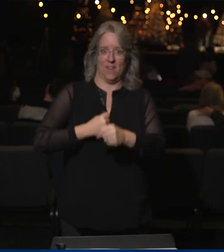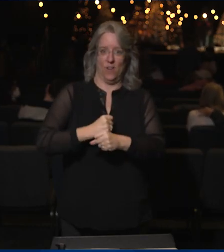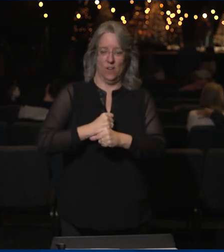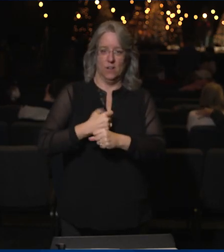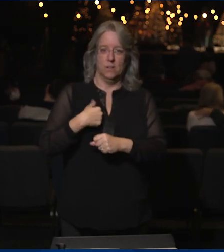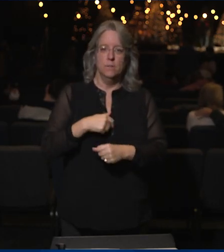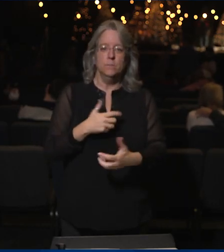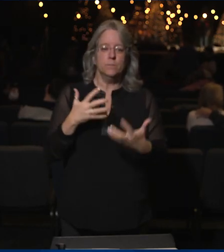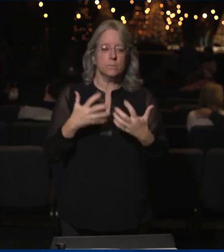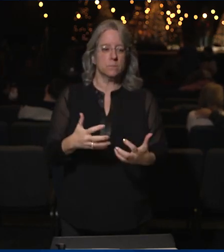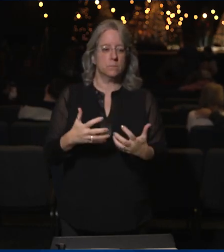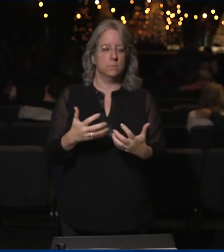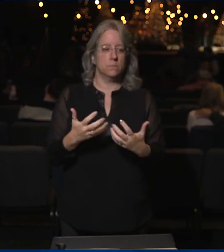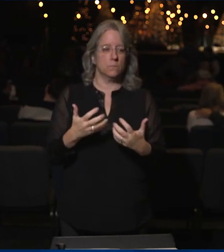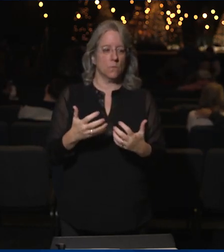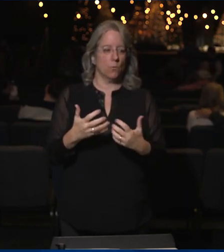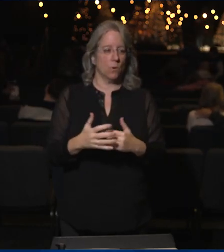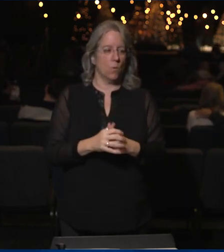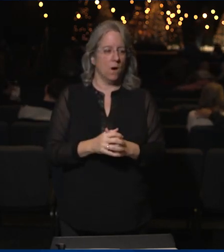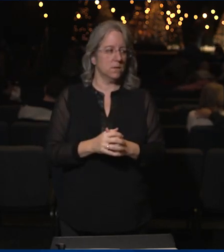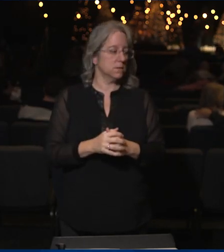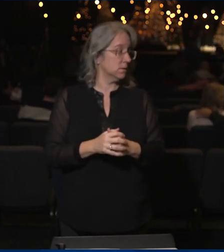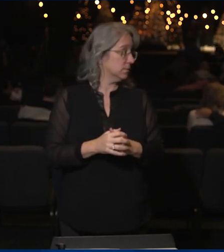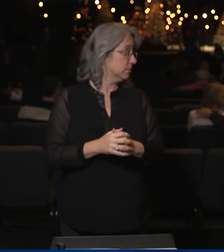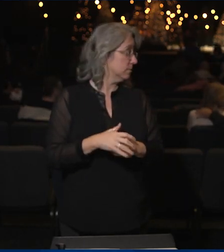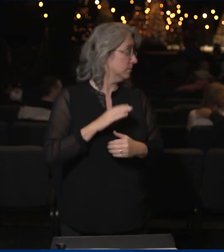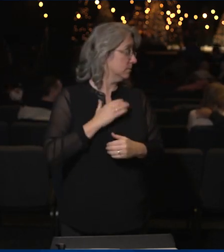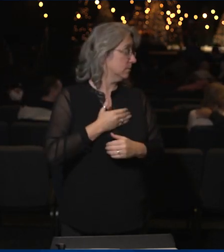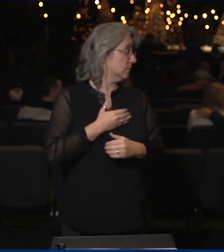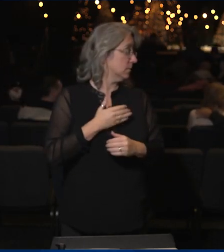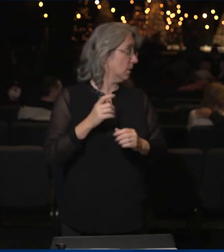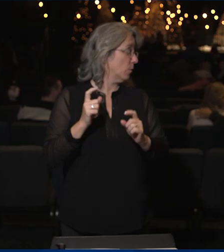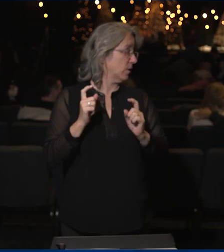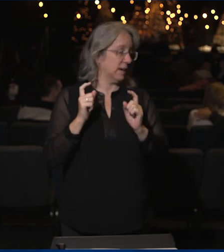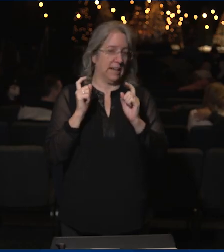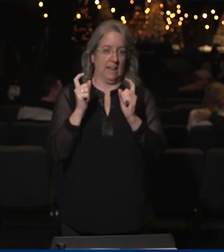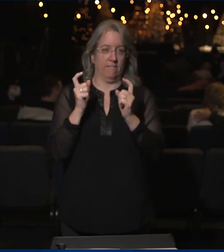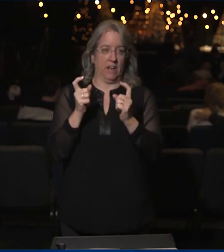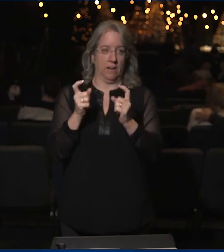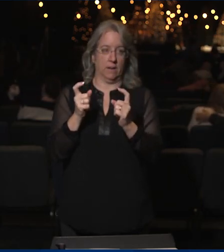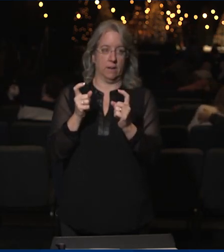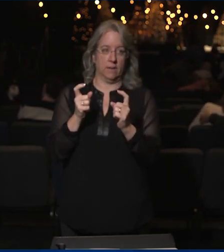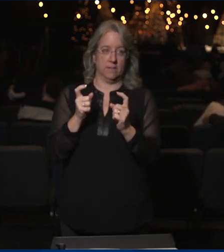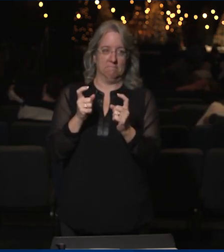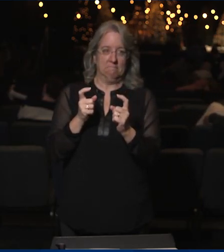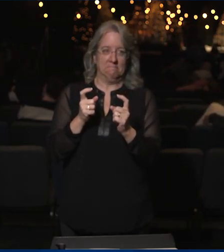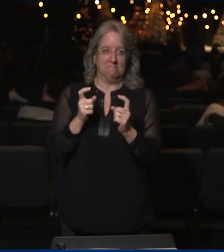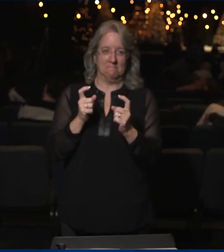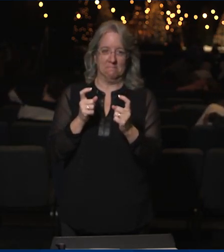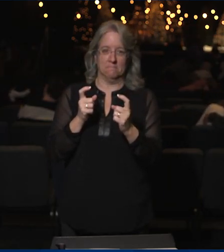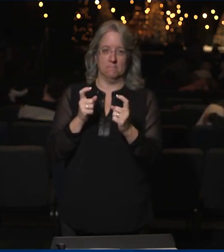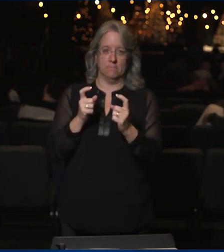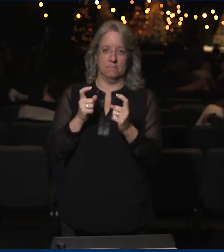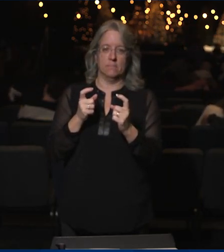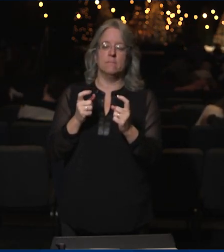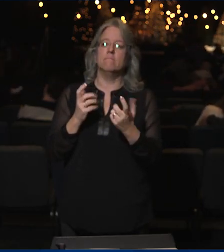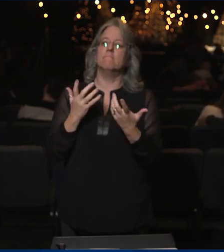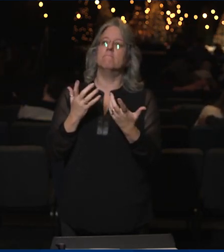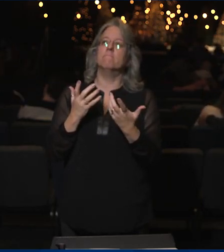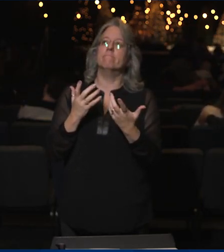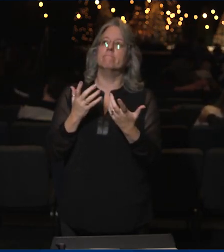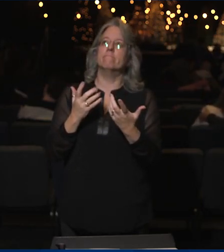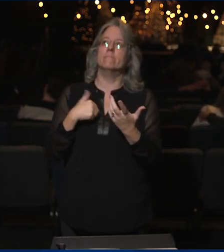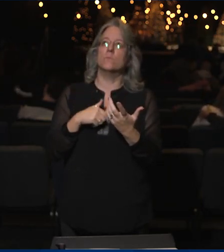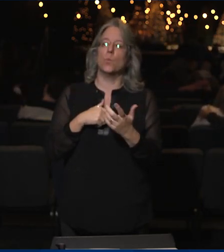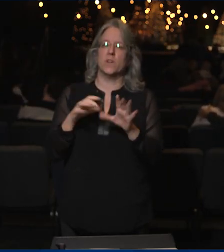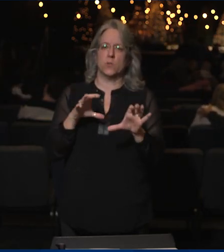plug back into our discipline of giving, the thing that we practice over and over to make what this